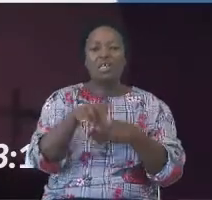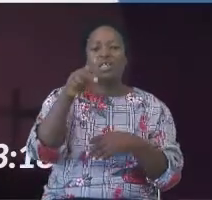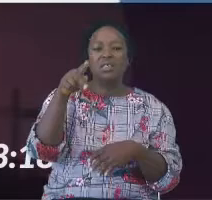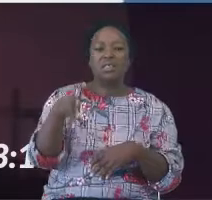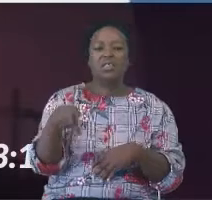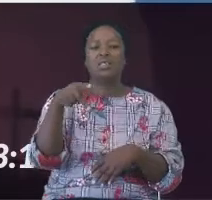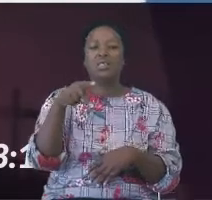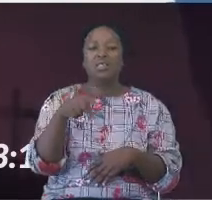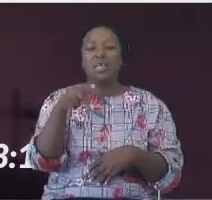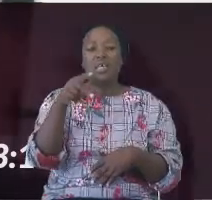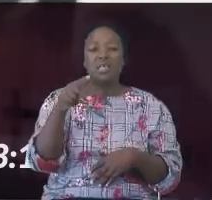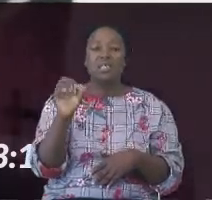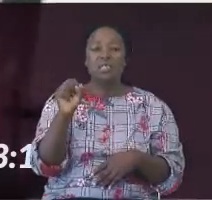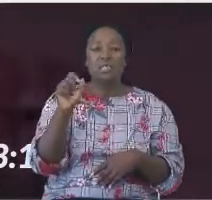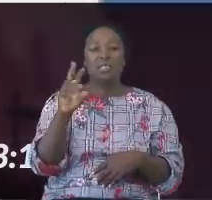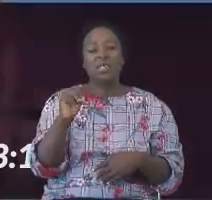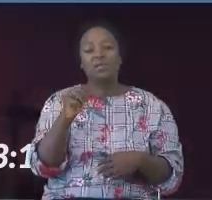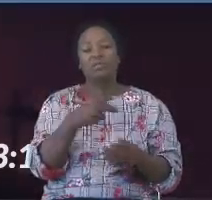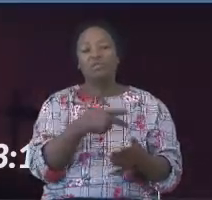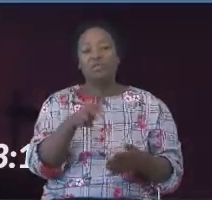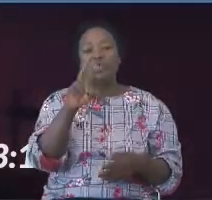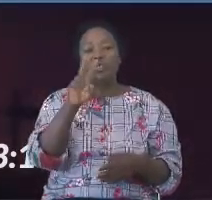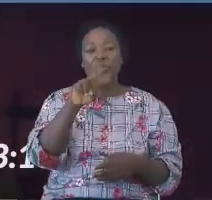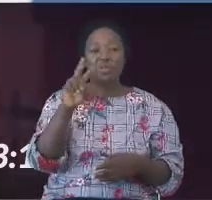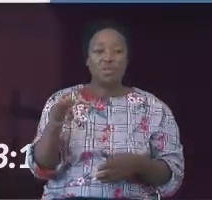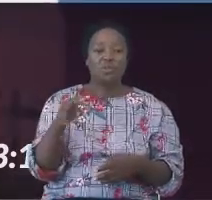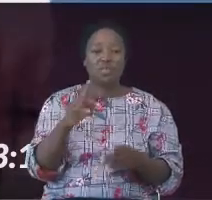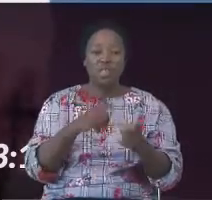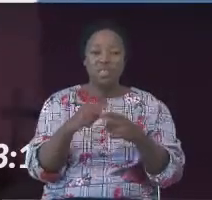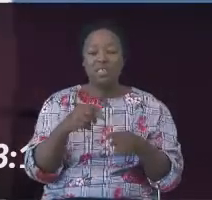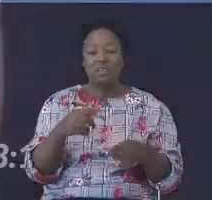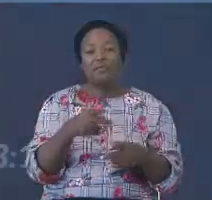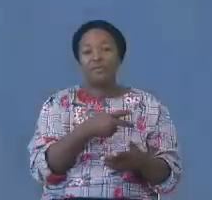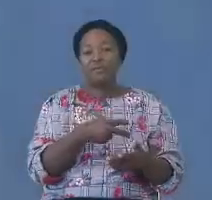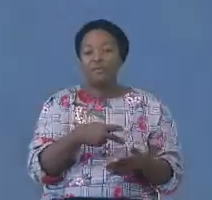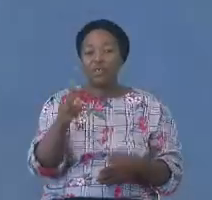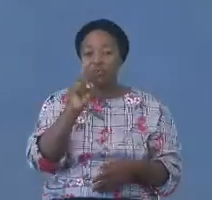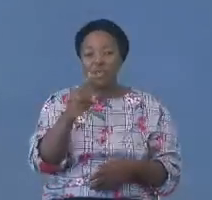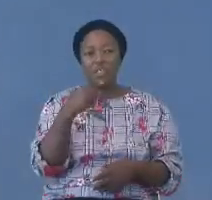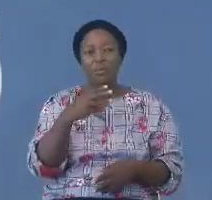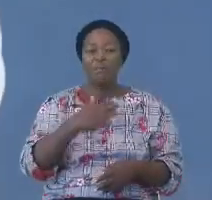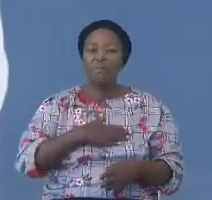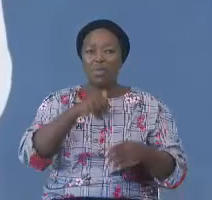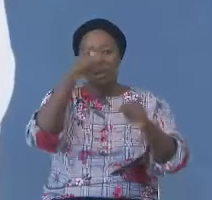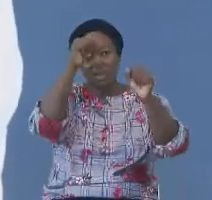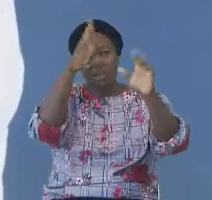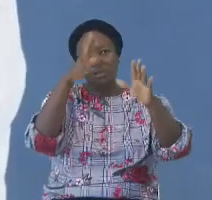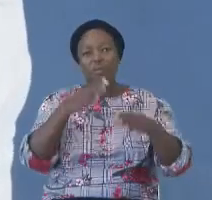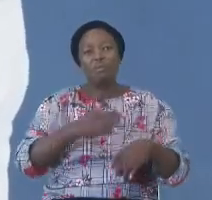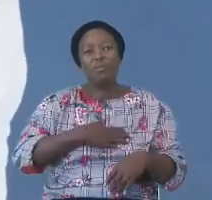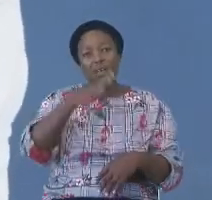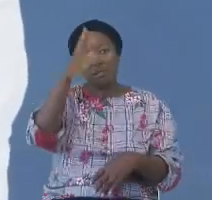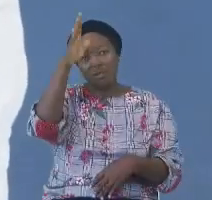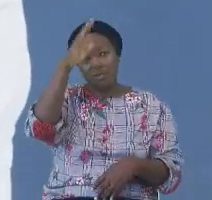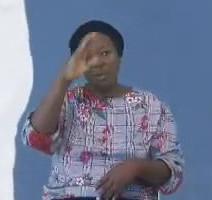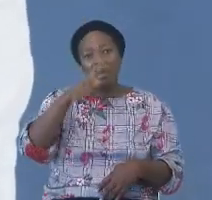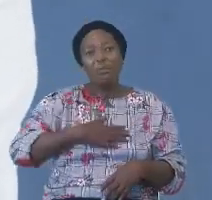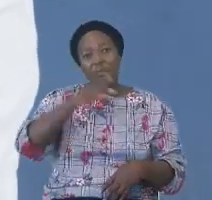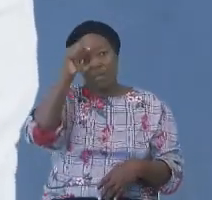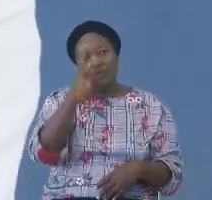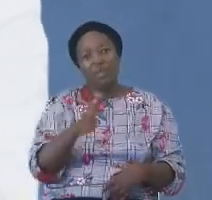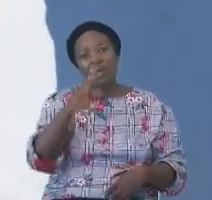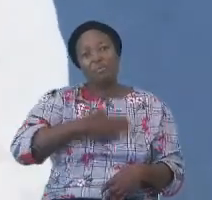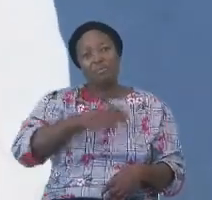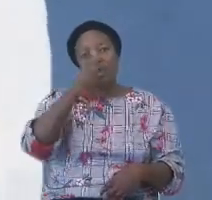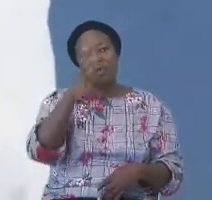the whole of humanity and you find in psalm 22 verse 1 my god my god why as thou